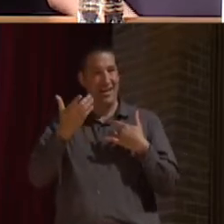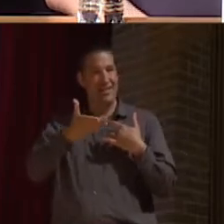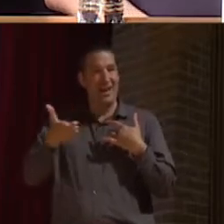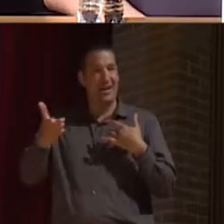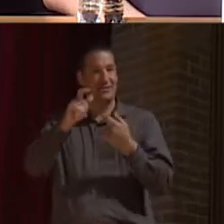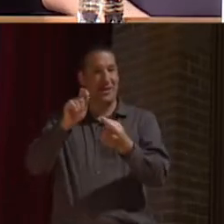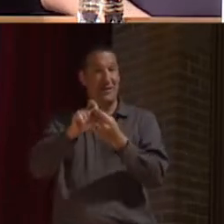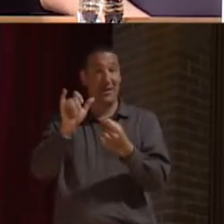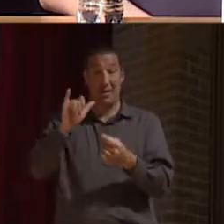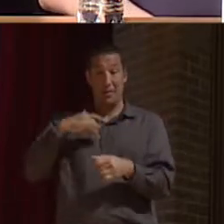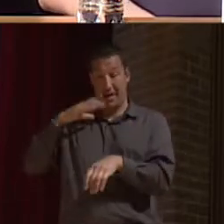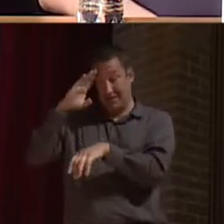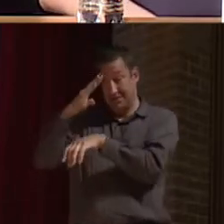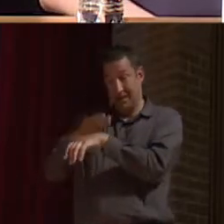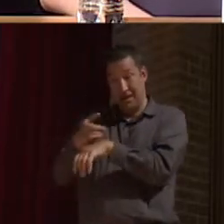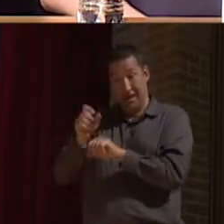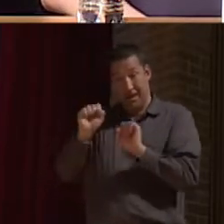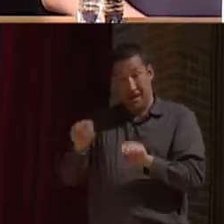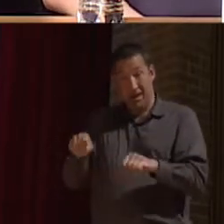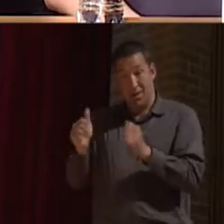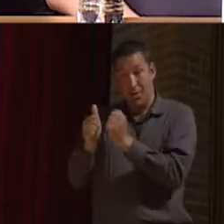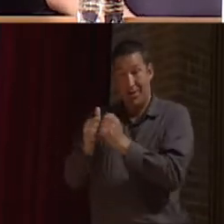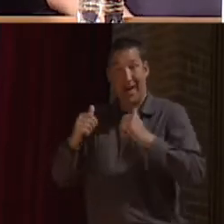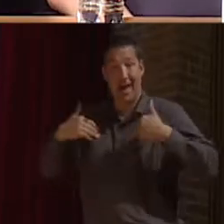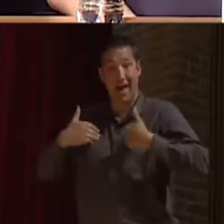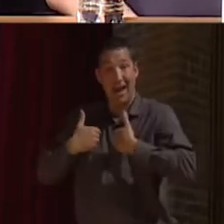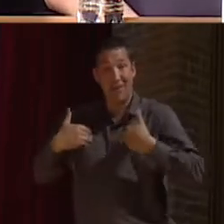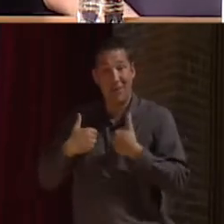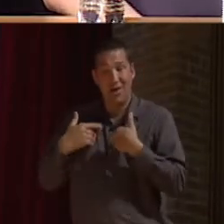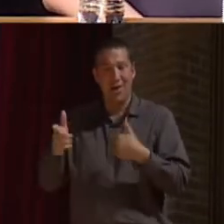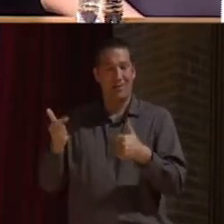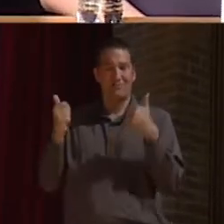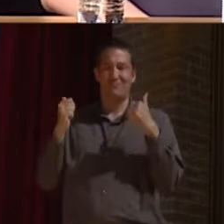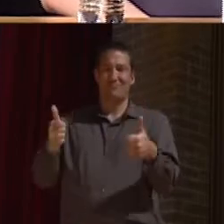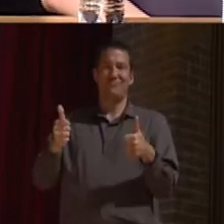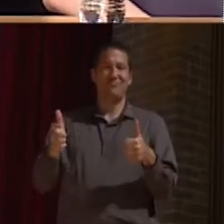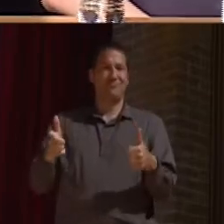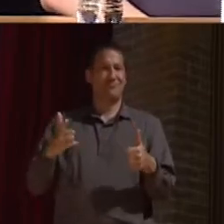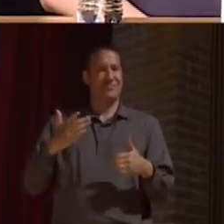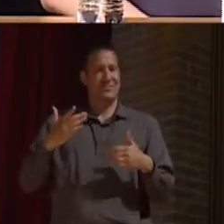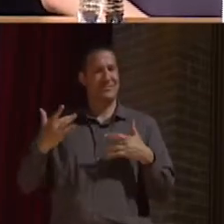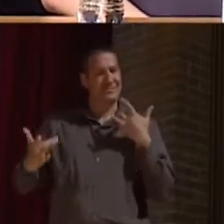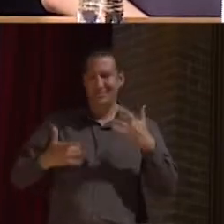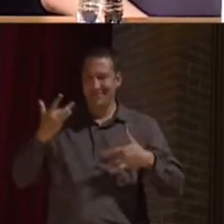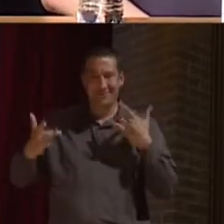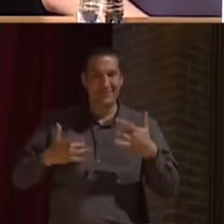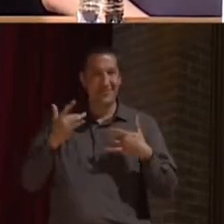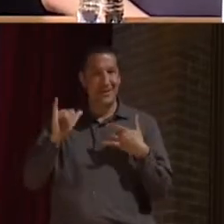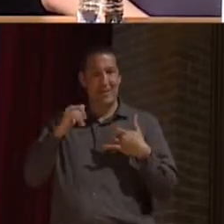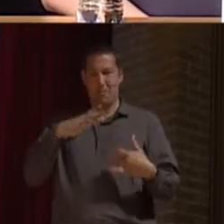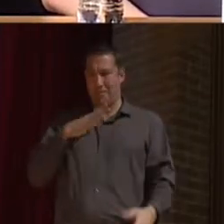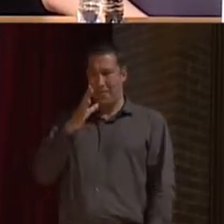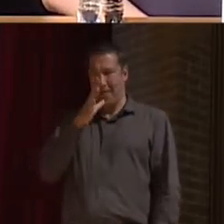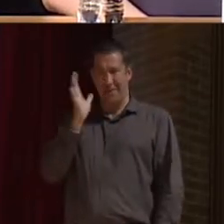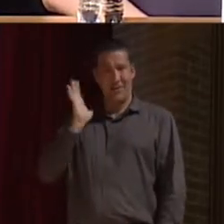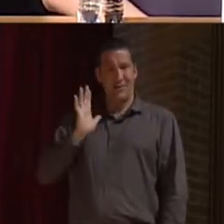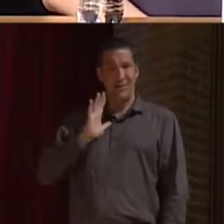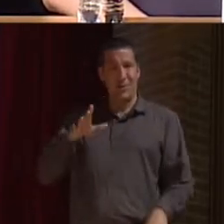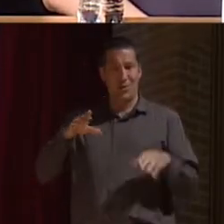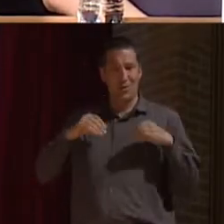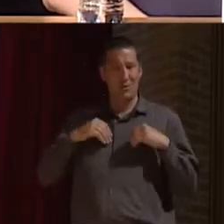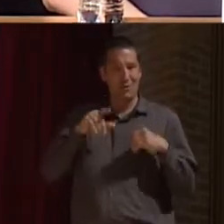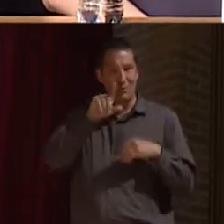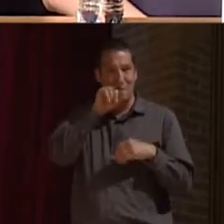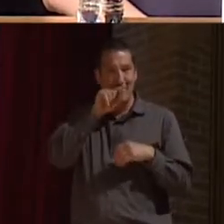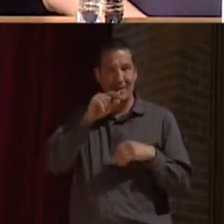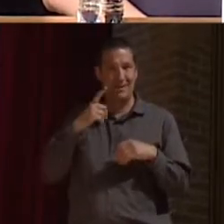has an opportunity to work with, if he's around animals, my mother used to have chickens, and he would go out there, and when nobody else wanted